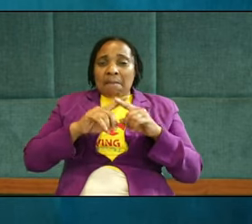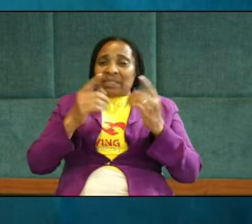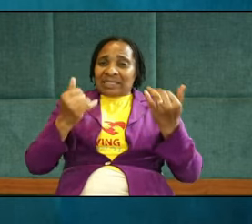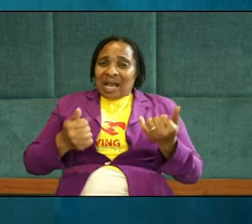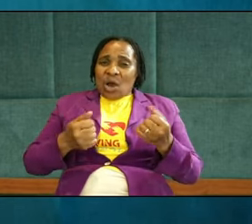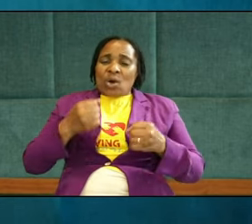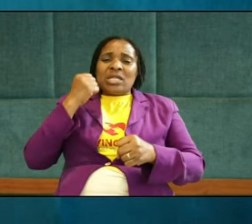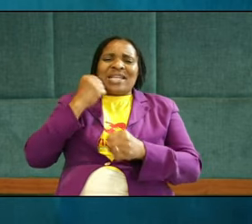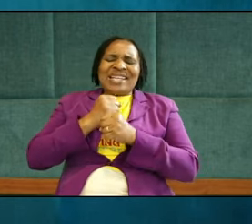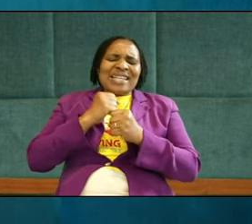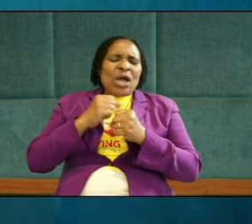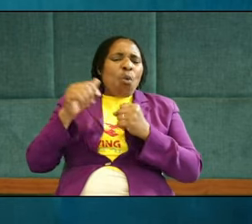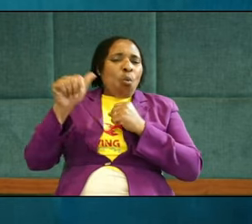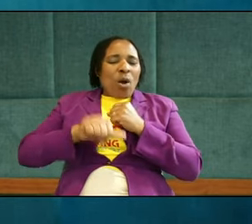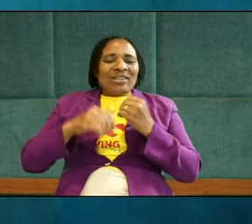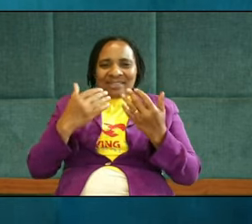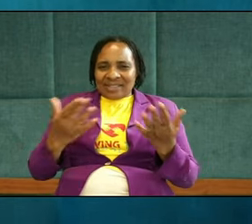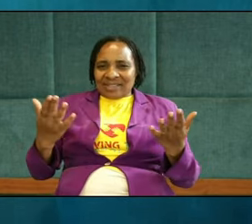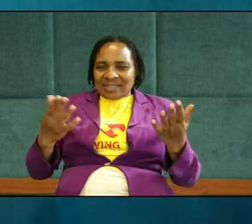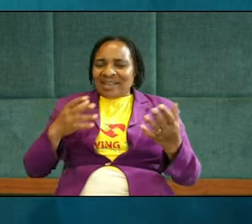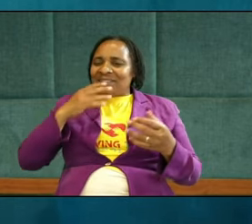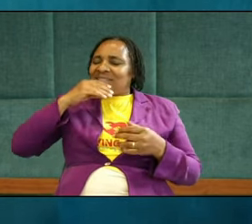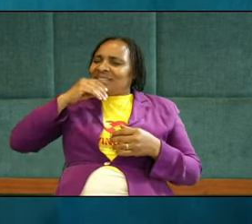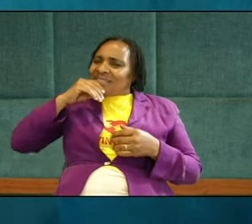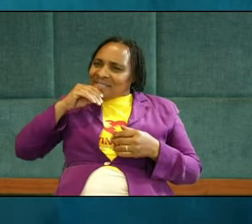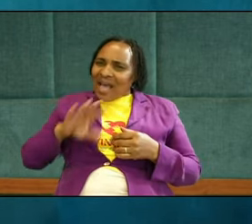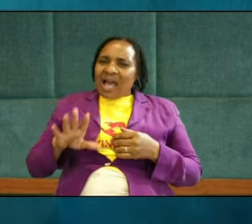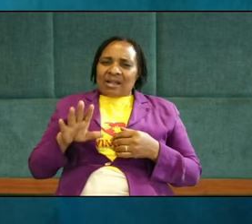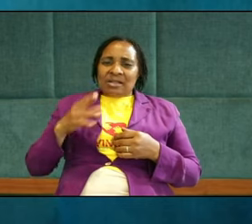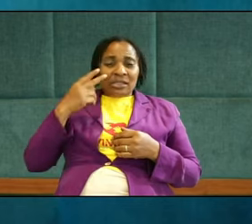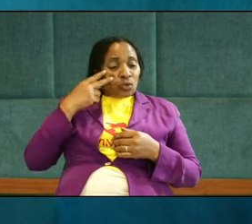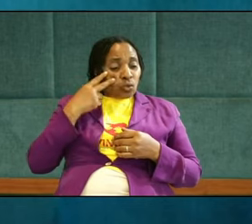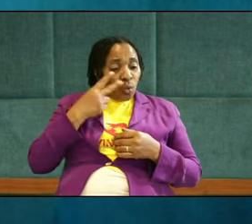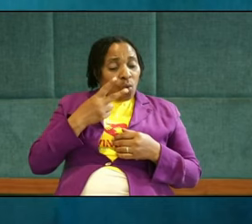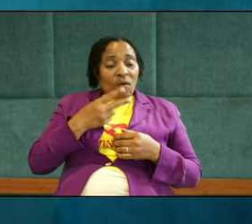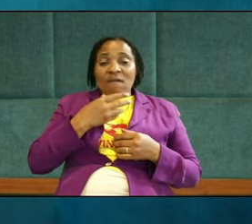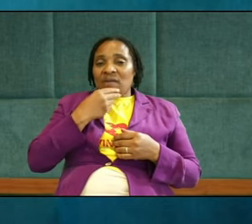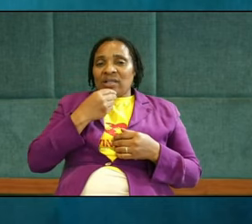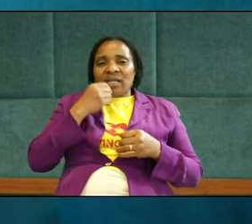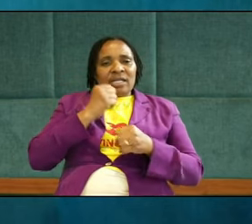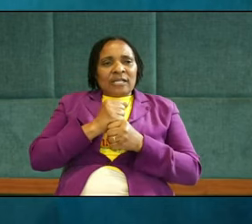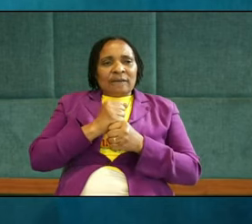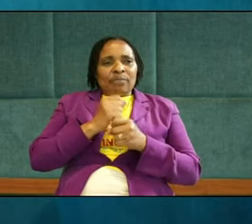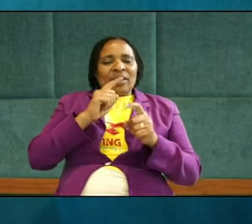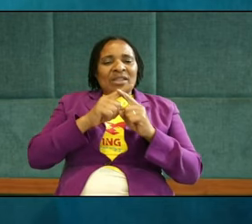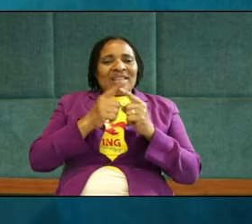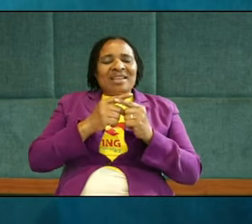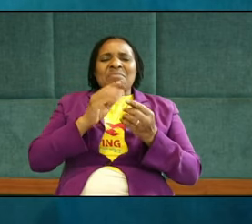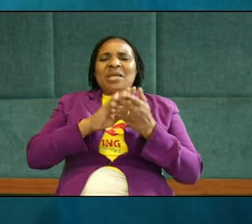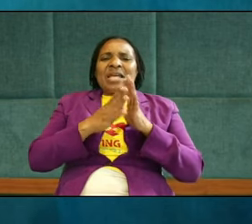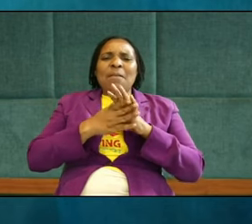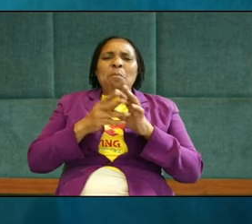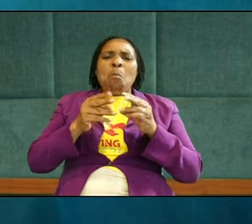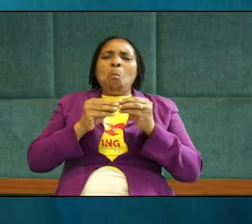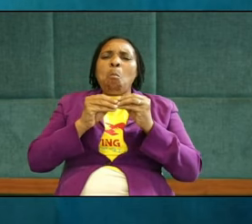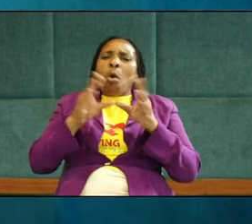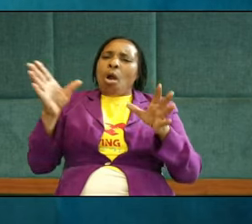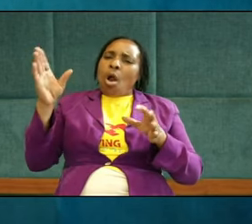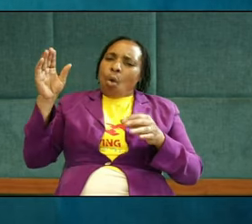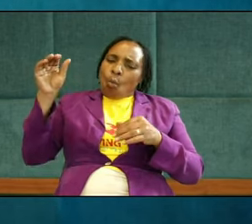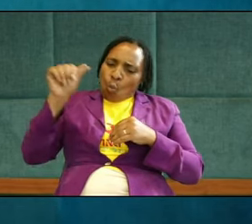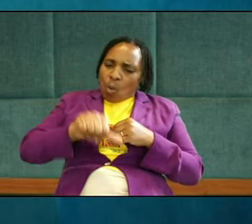did the worst of things. So his son saw what his father did, and he came and did worse.